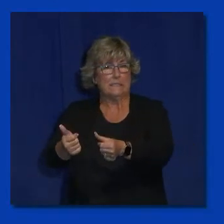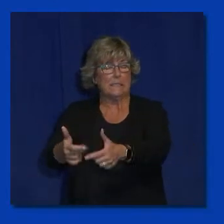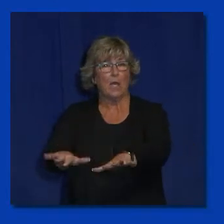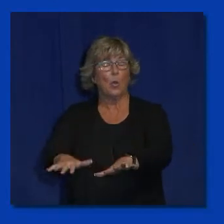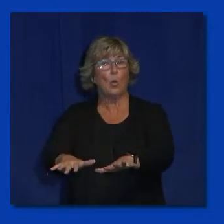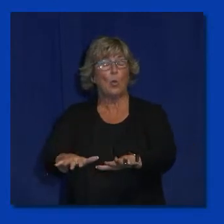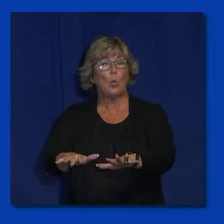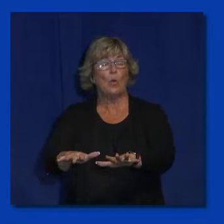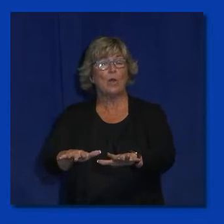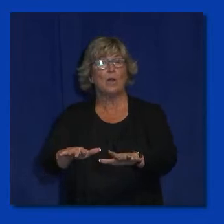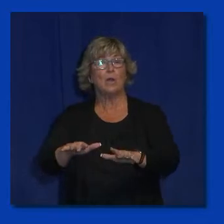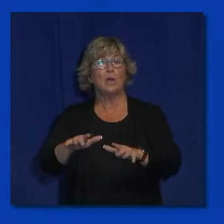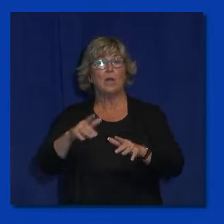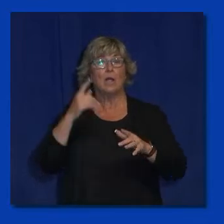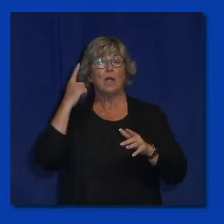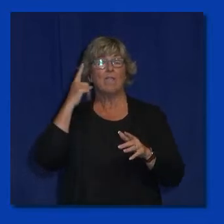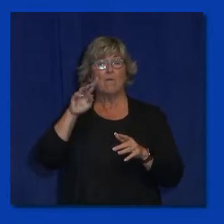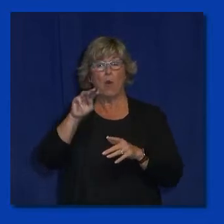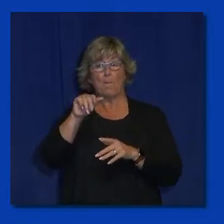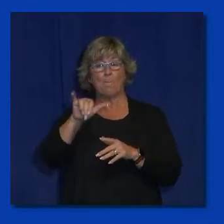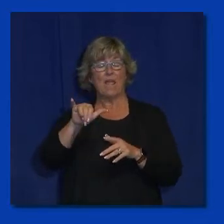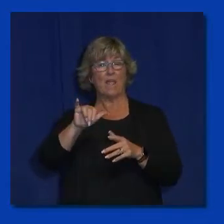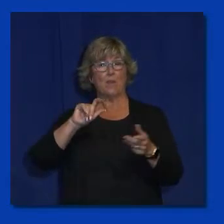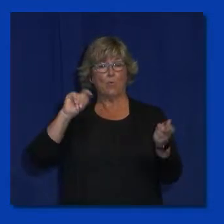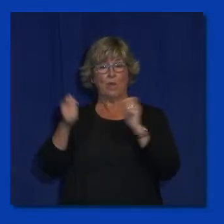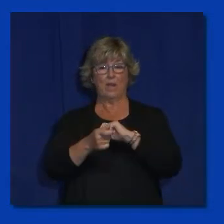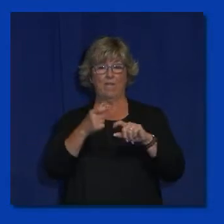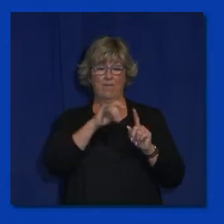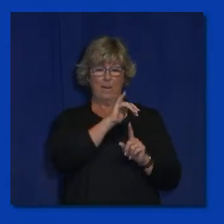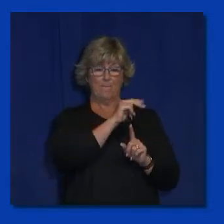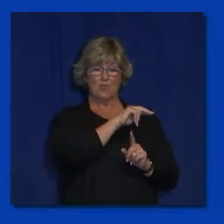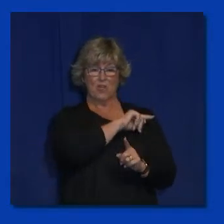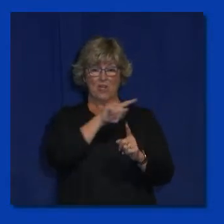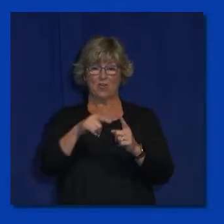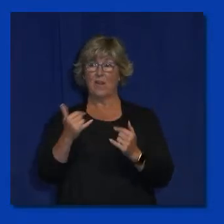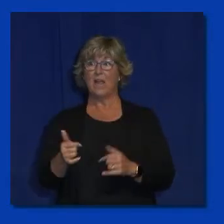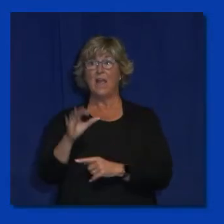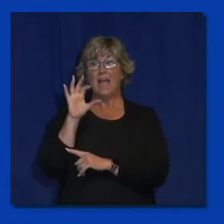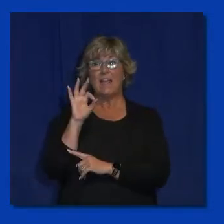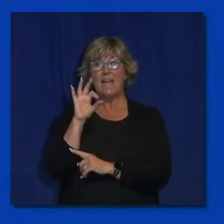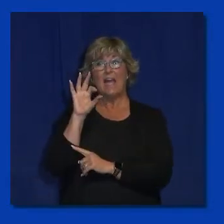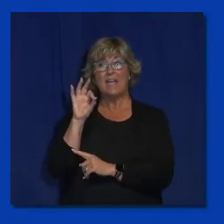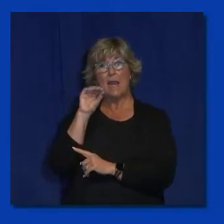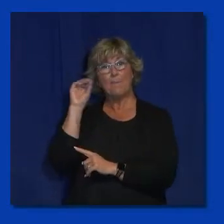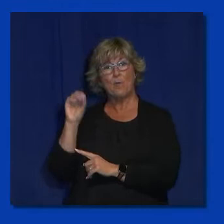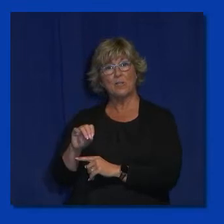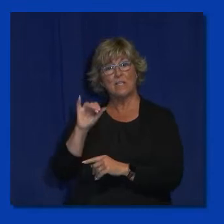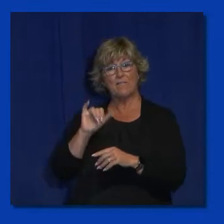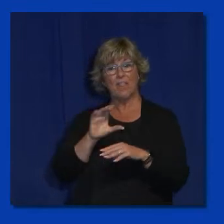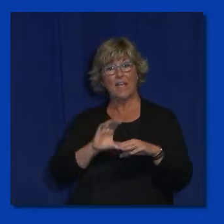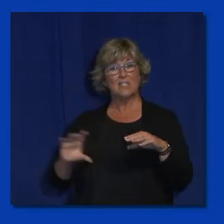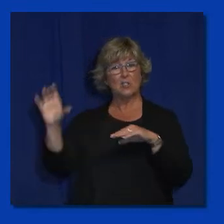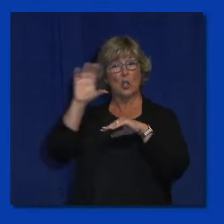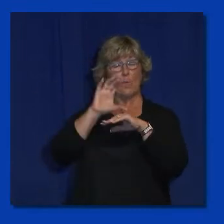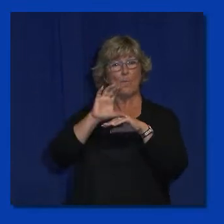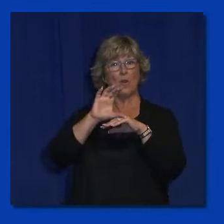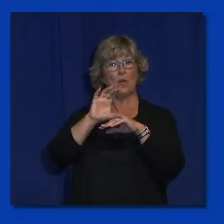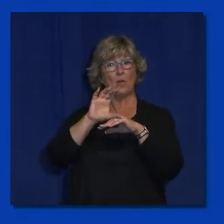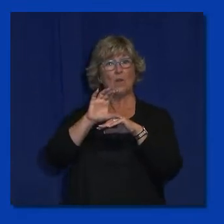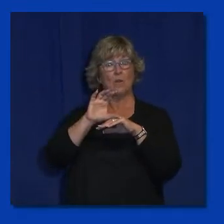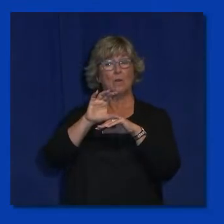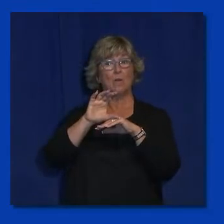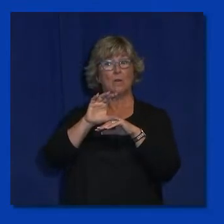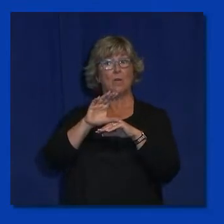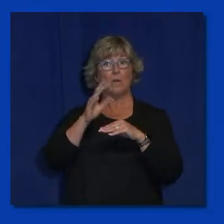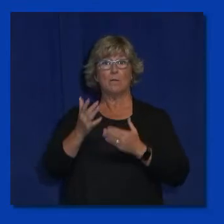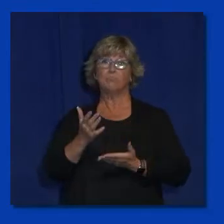remarkably, just for the May revise, the increment from January, 99% of that surplus we are proposing